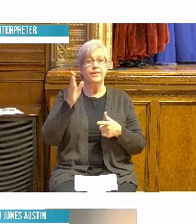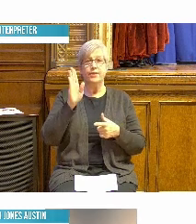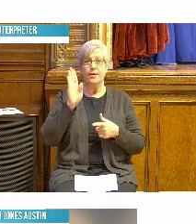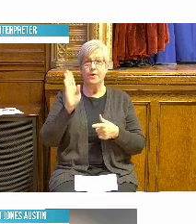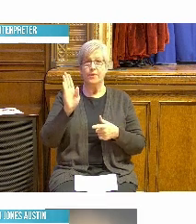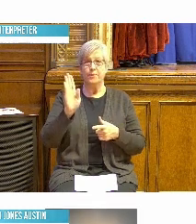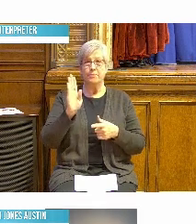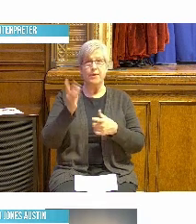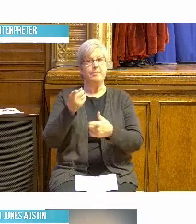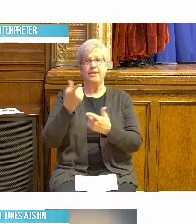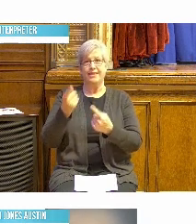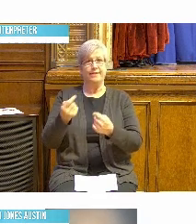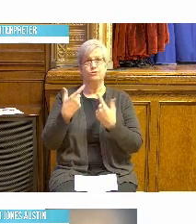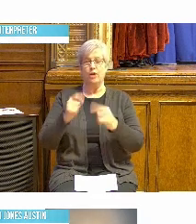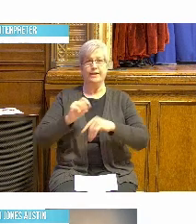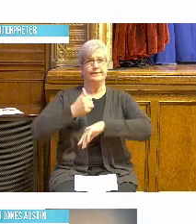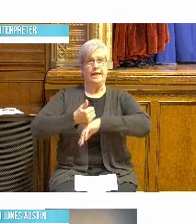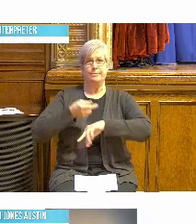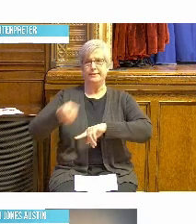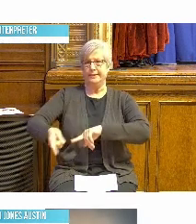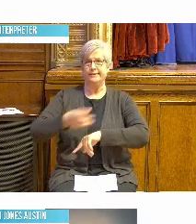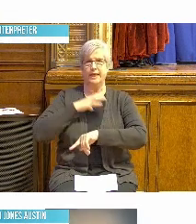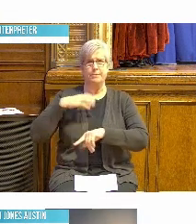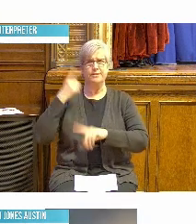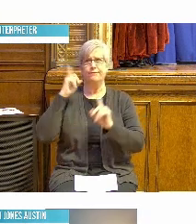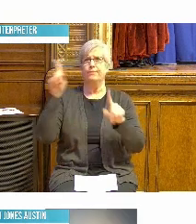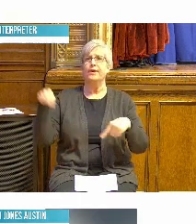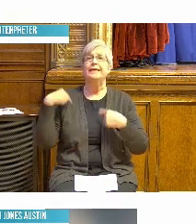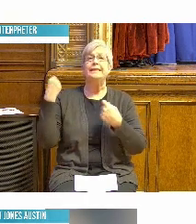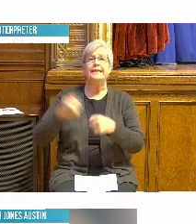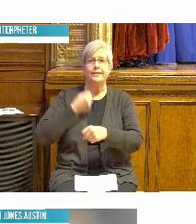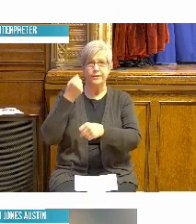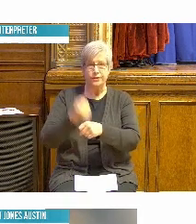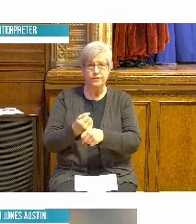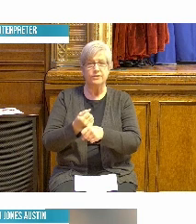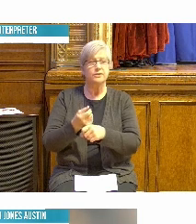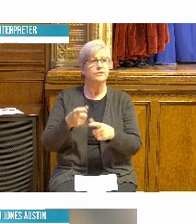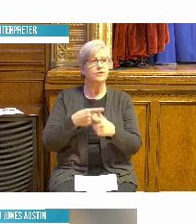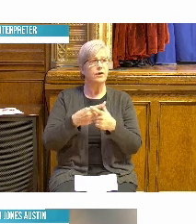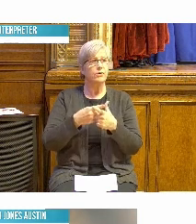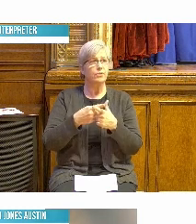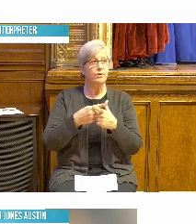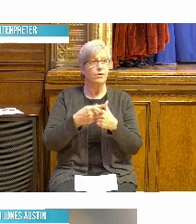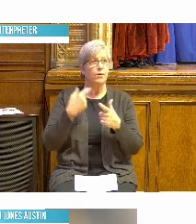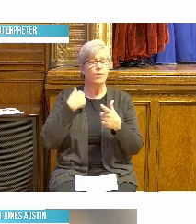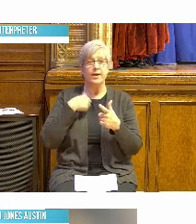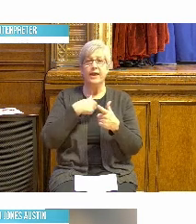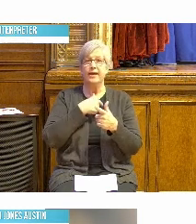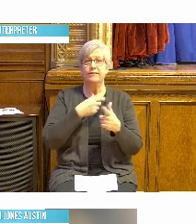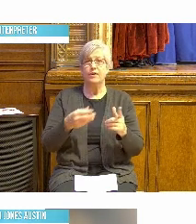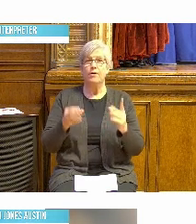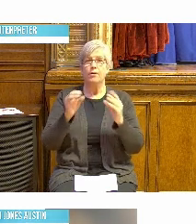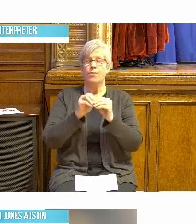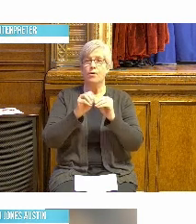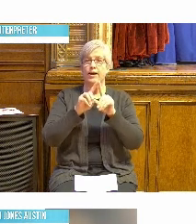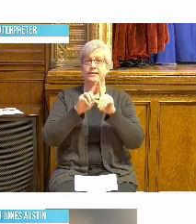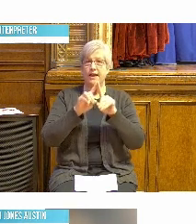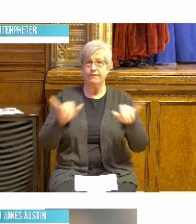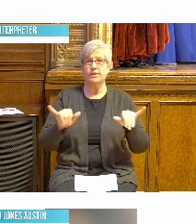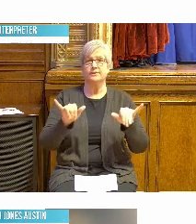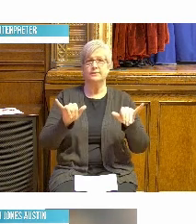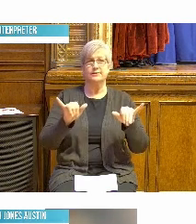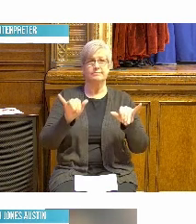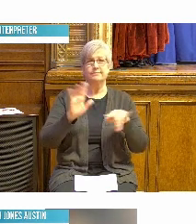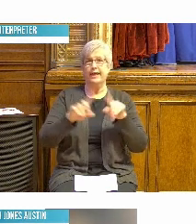been fighting for this commission for a long, long time. And we got we're more diverse than ever before in